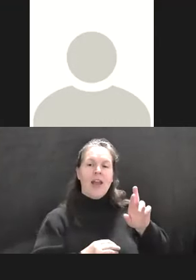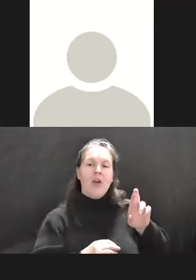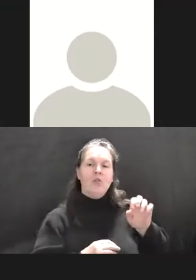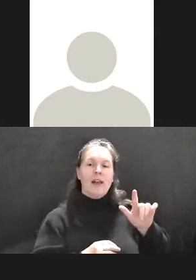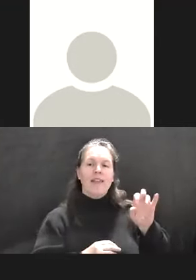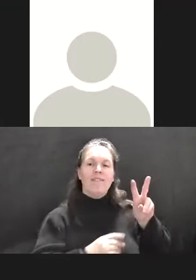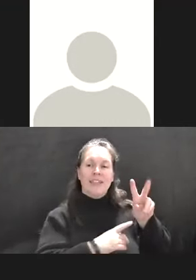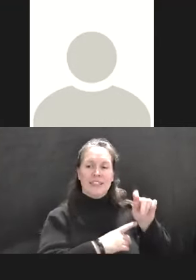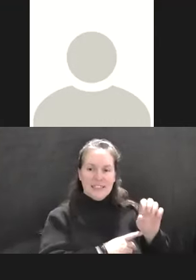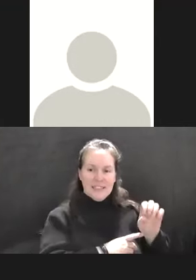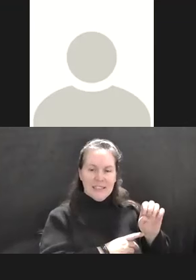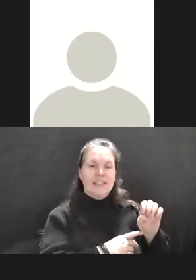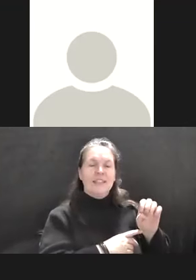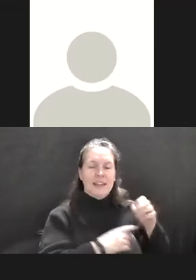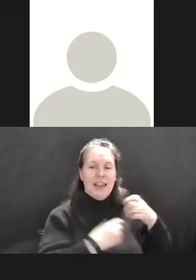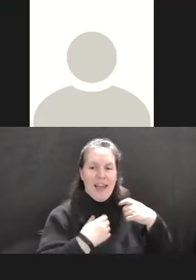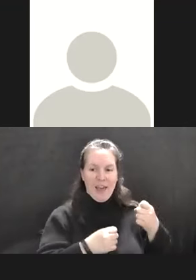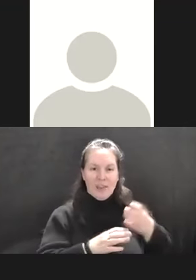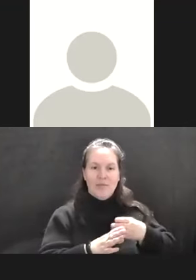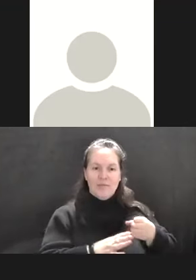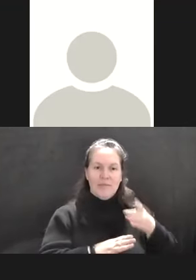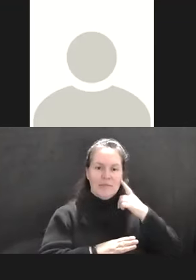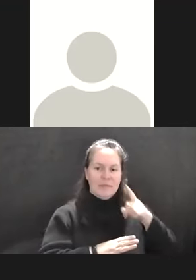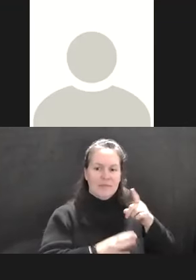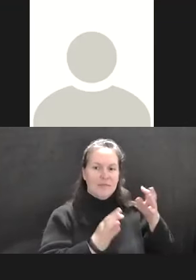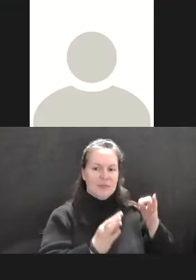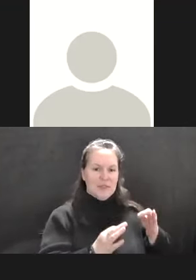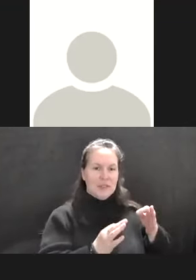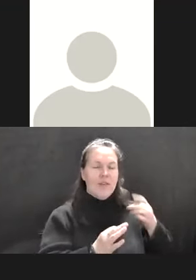professions rules on continuing education.